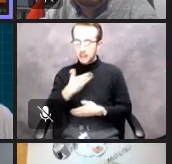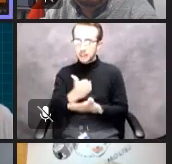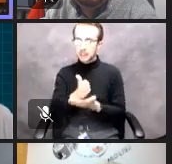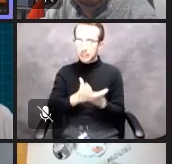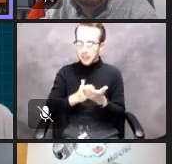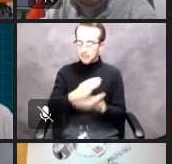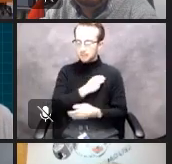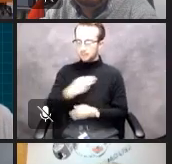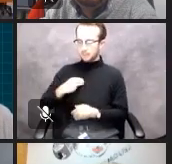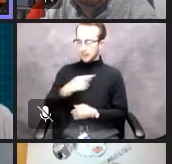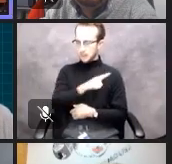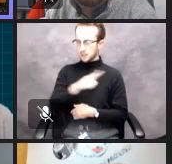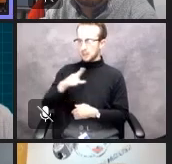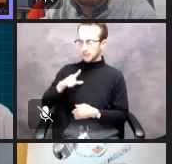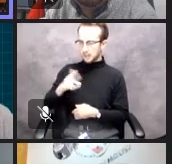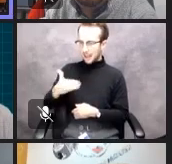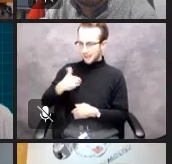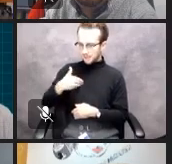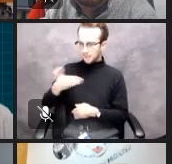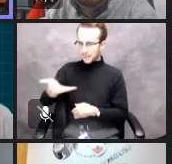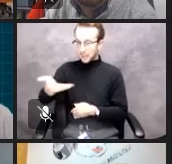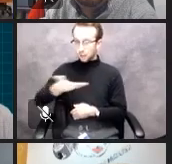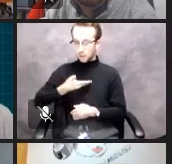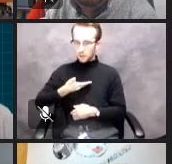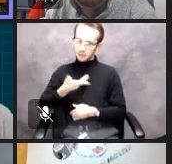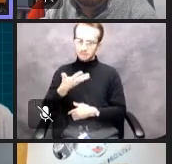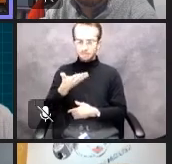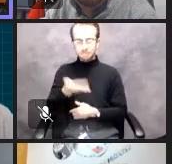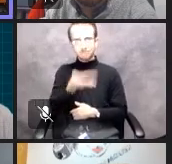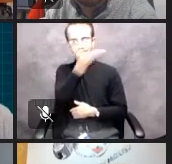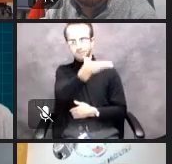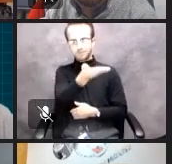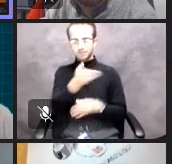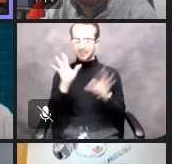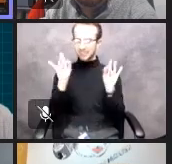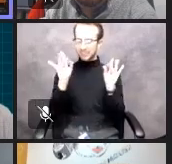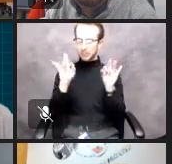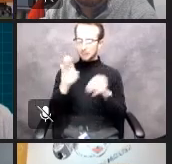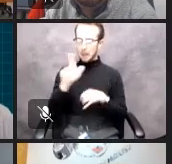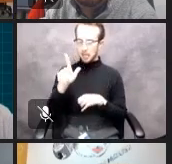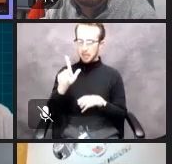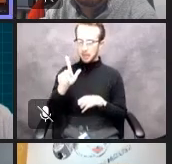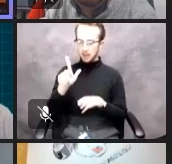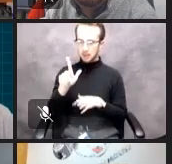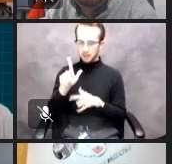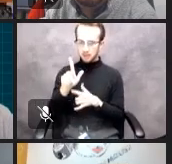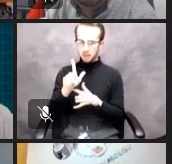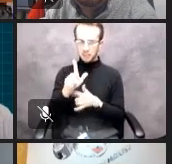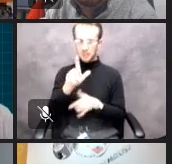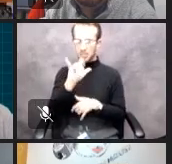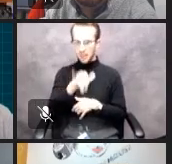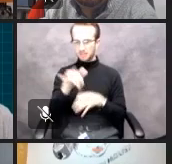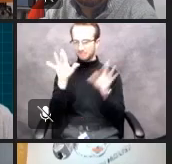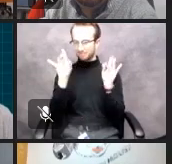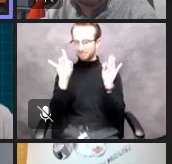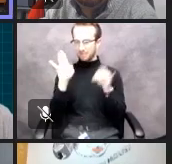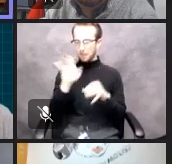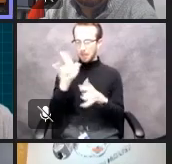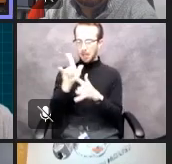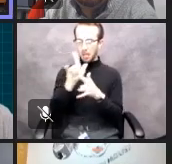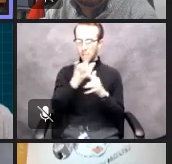of the legislature that were introducing quite controversial bills. And so that was spilling out into